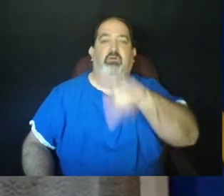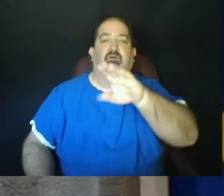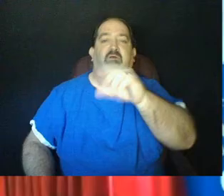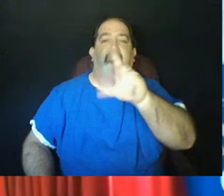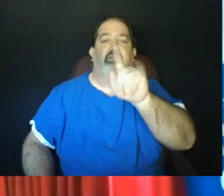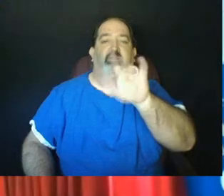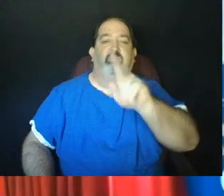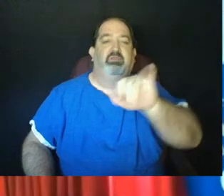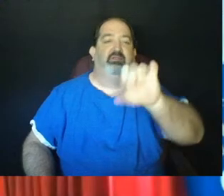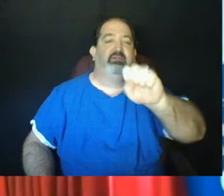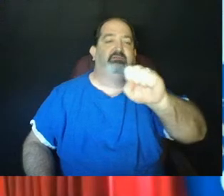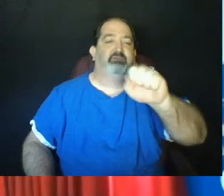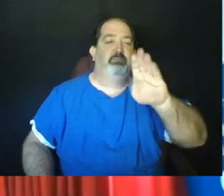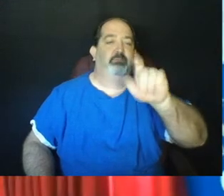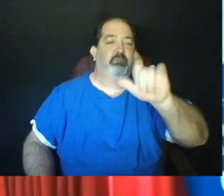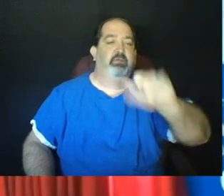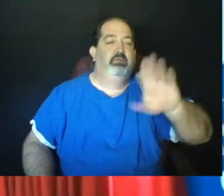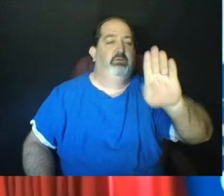Baptiste.